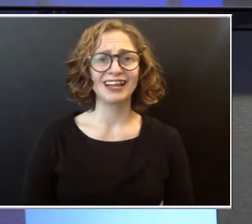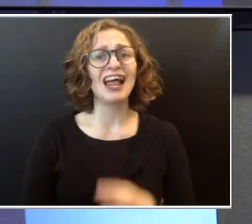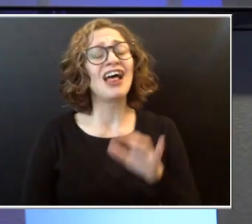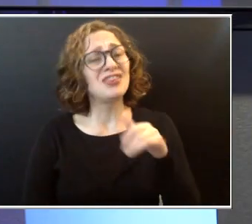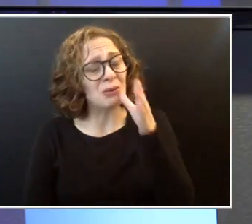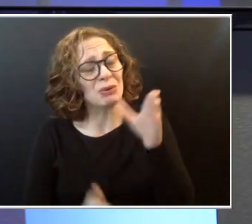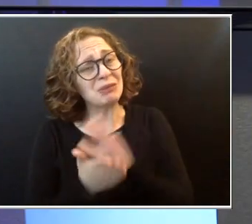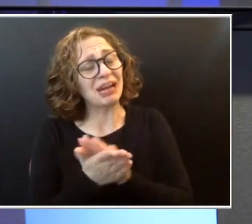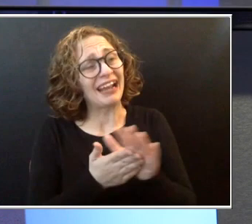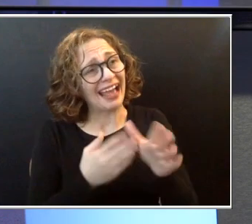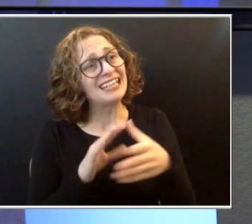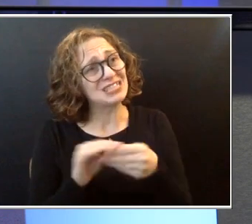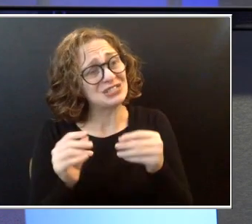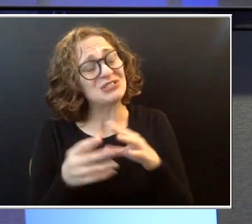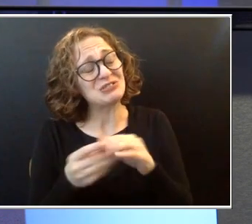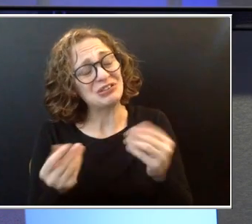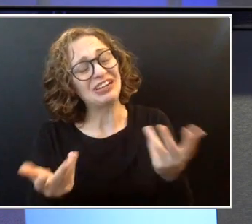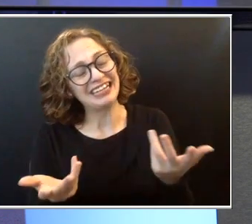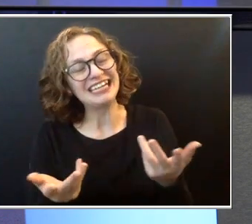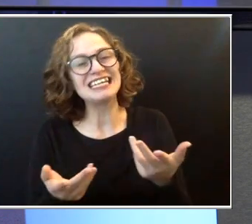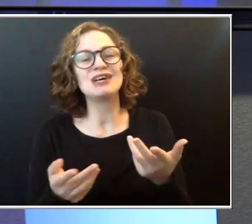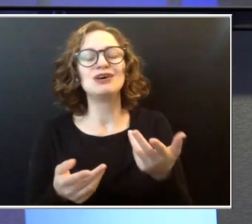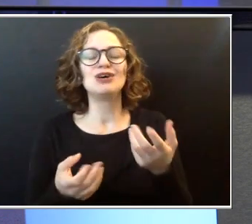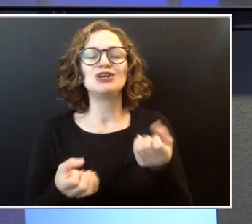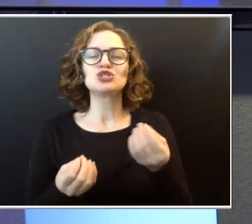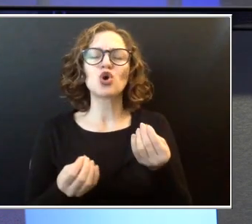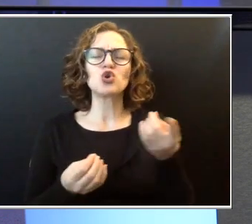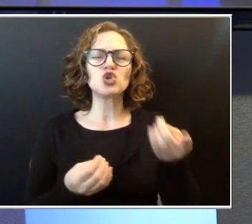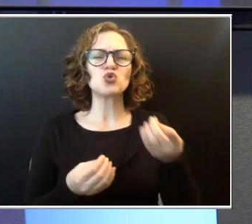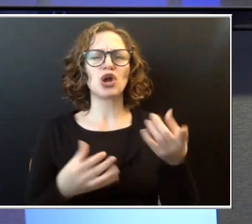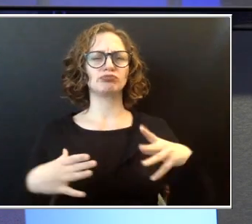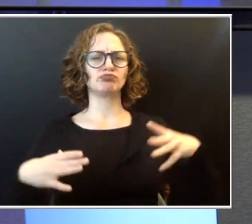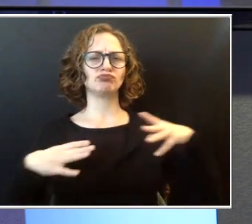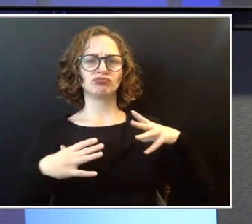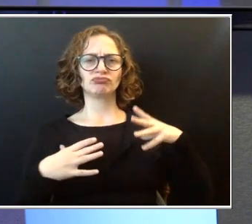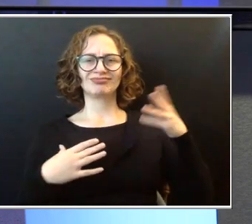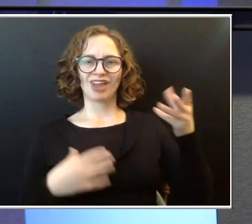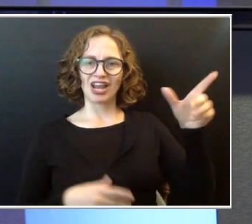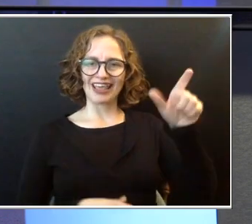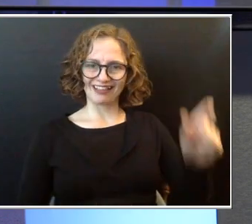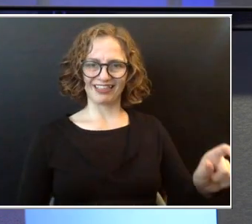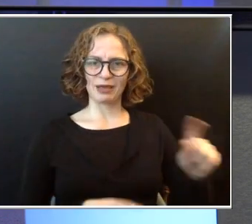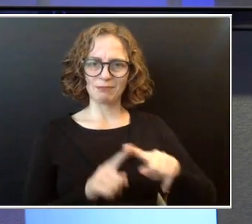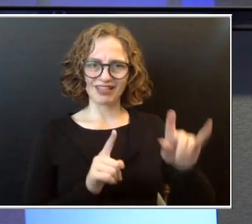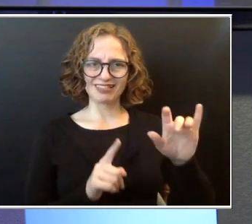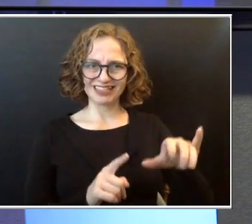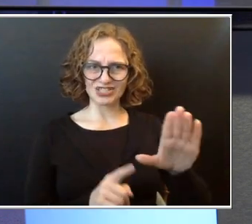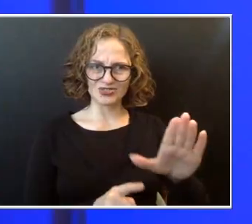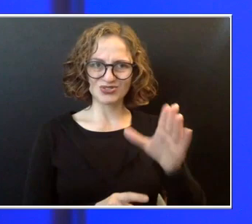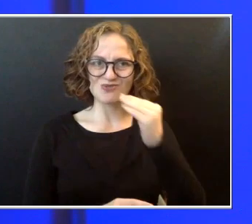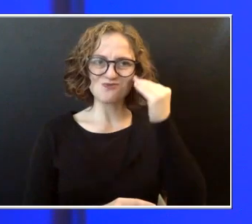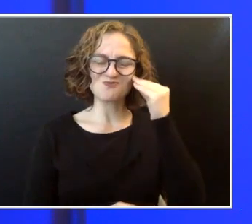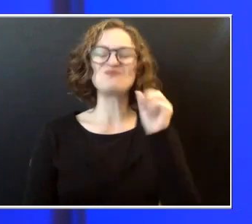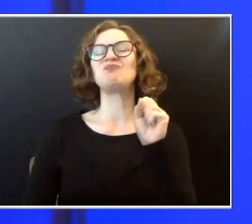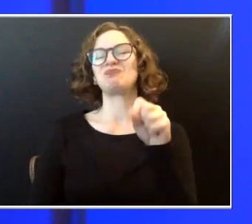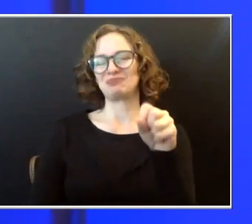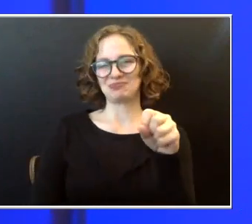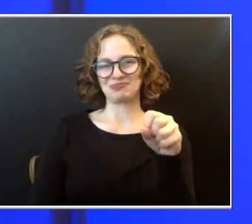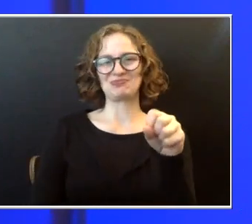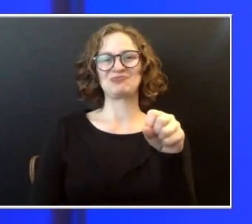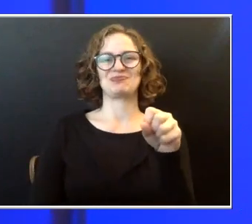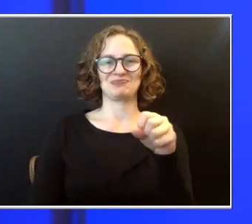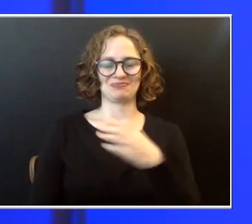yeah. So now you were on vacation in Italy, but Italy is really kind of a home for you. Yes, it is home. It's my first